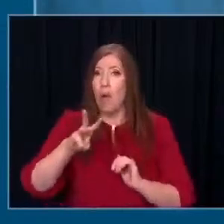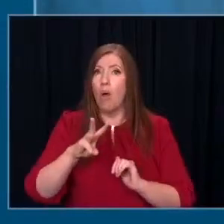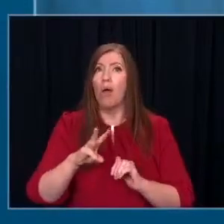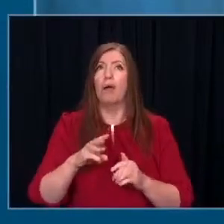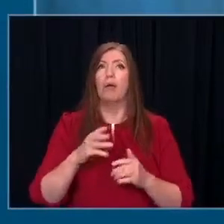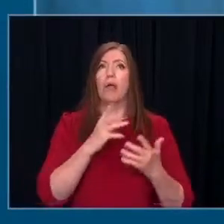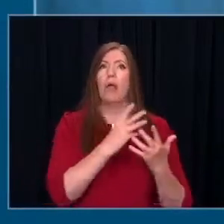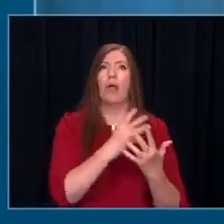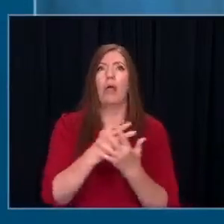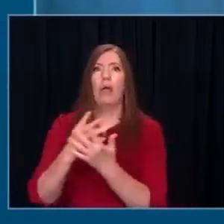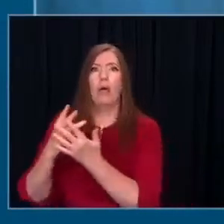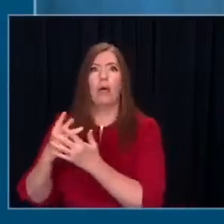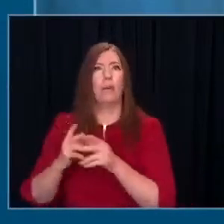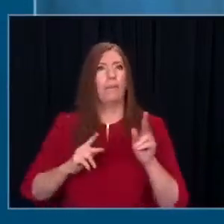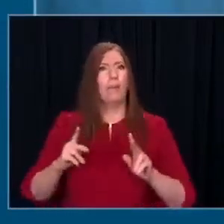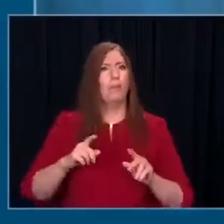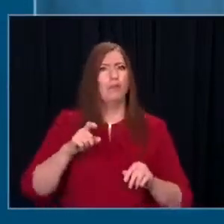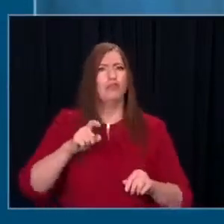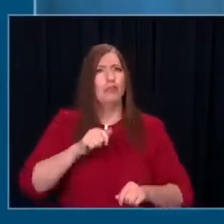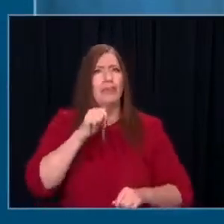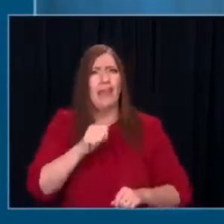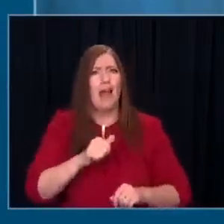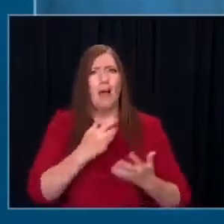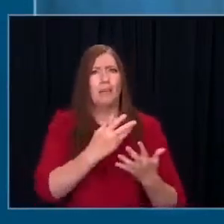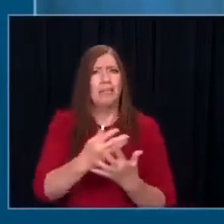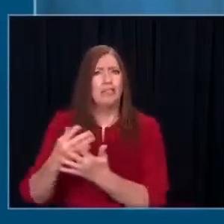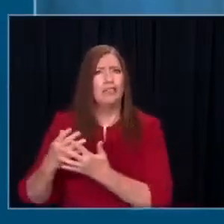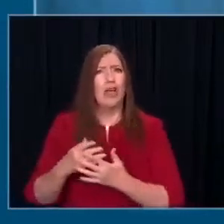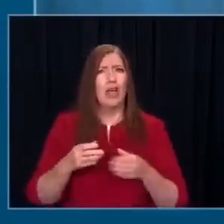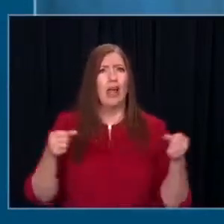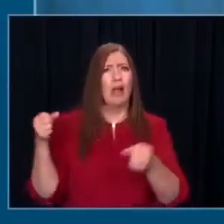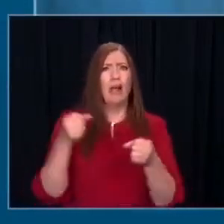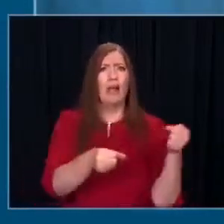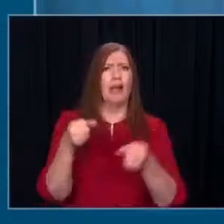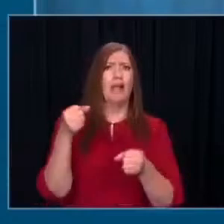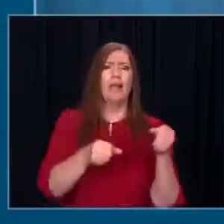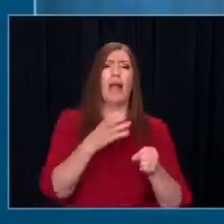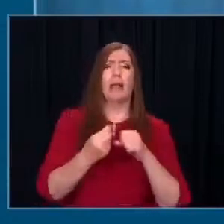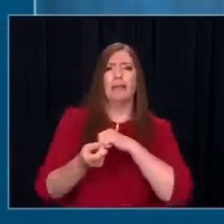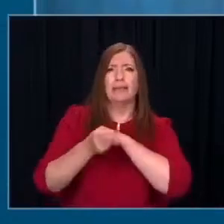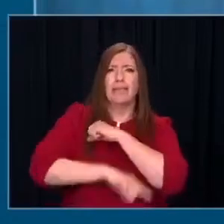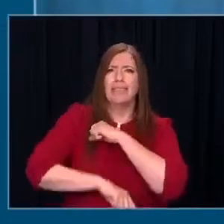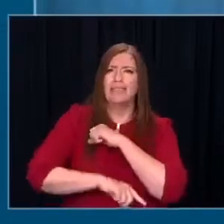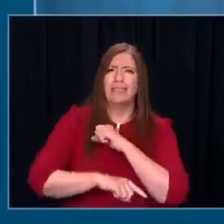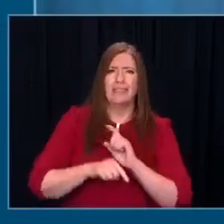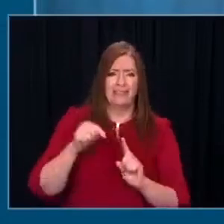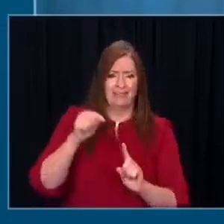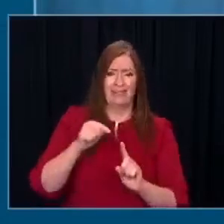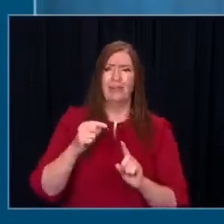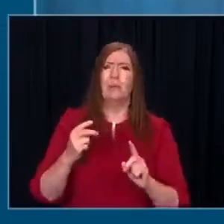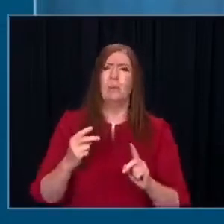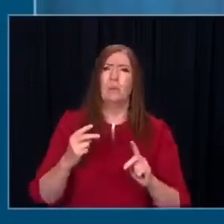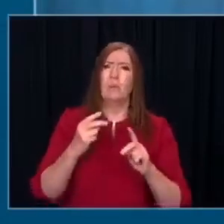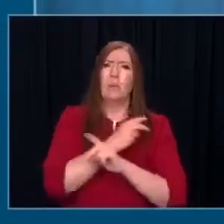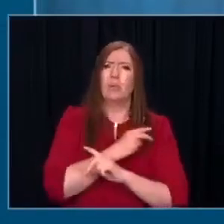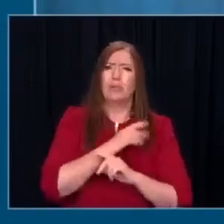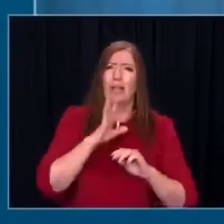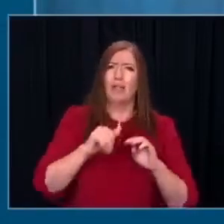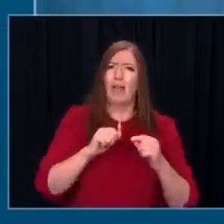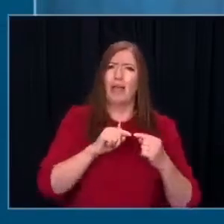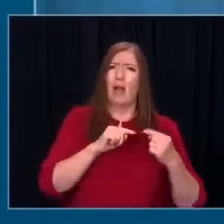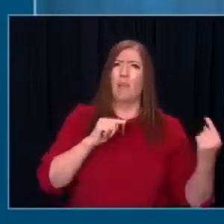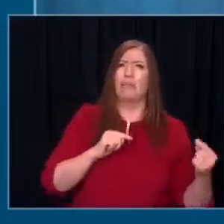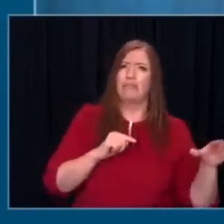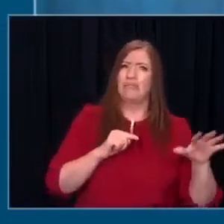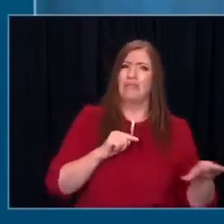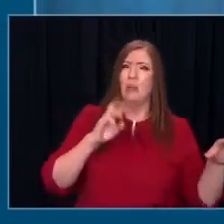incarcerating people that should not be incarcerated. And the sentencing is far greater than those on the opposite side,